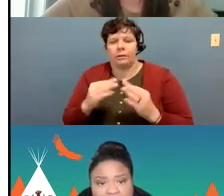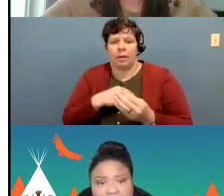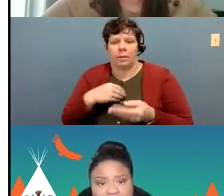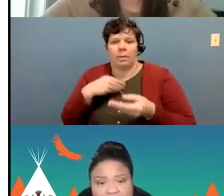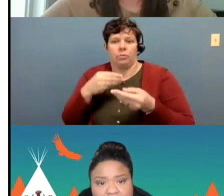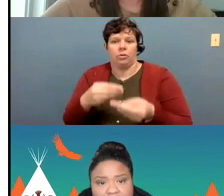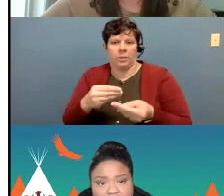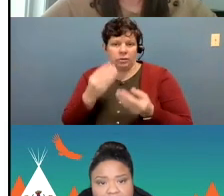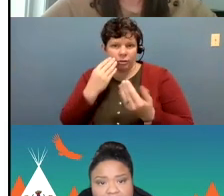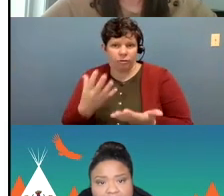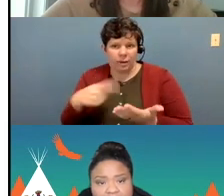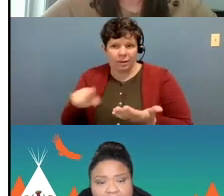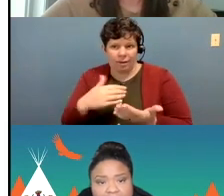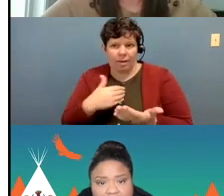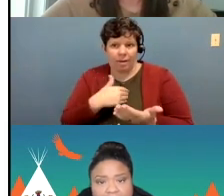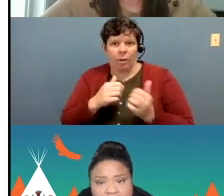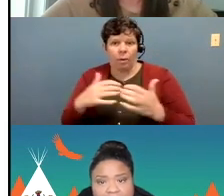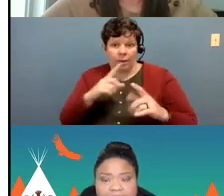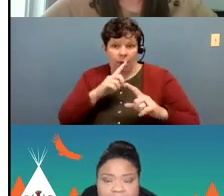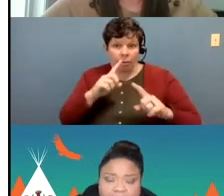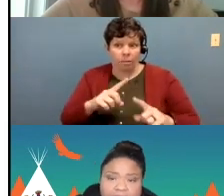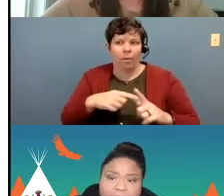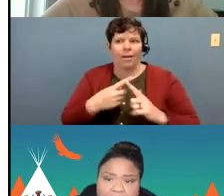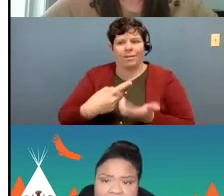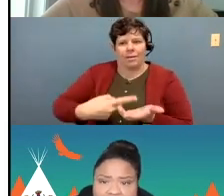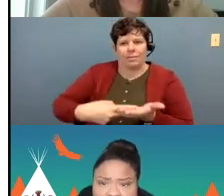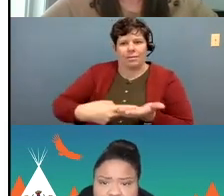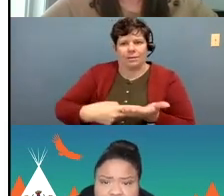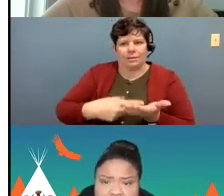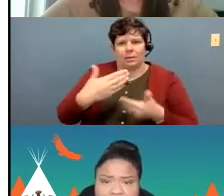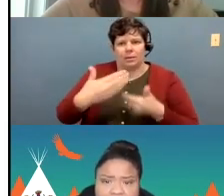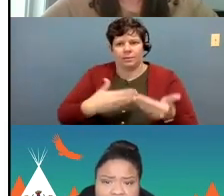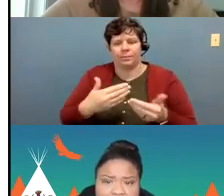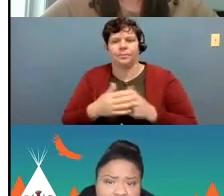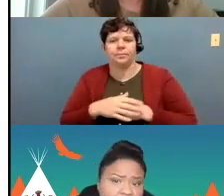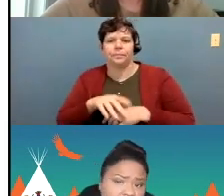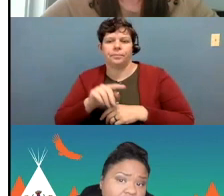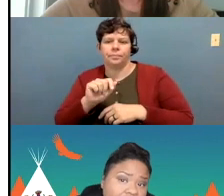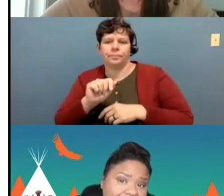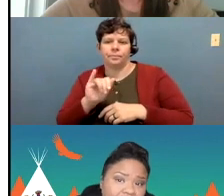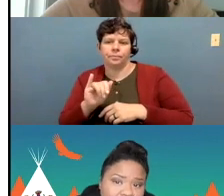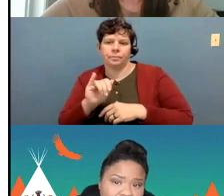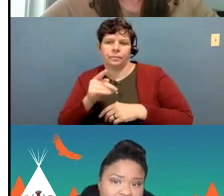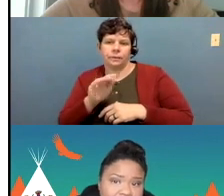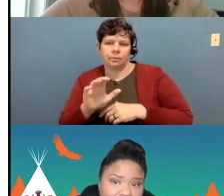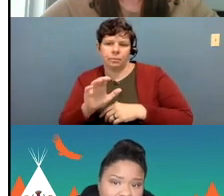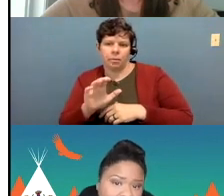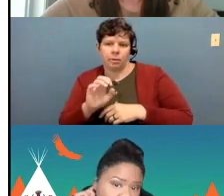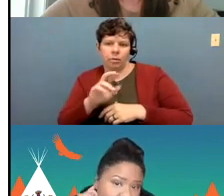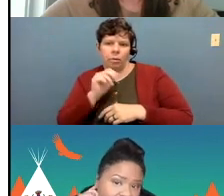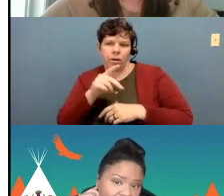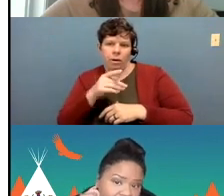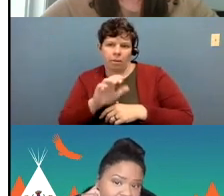We can kind of talk through it and see what steps we can take. Mm-hmm. And that's the difference between whether or not the case is public or not public,